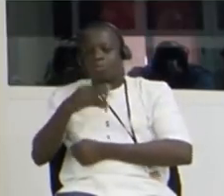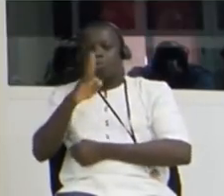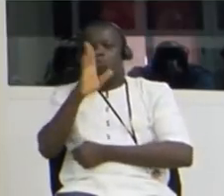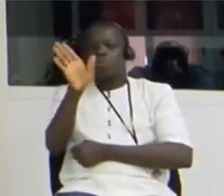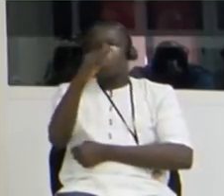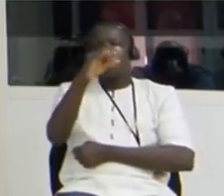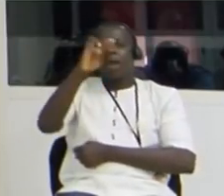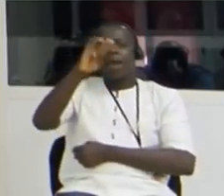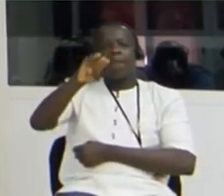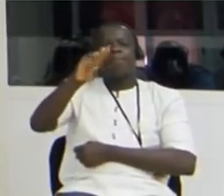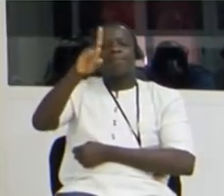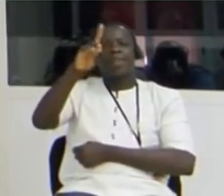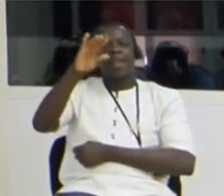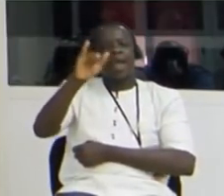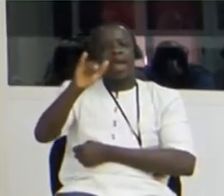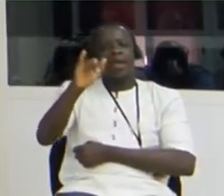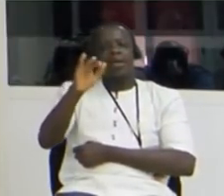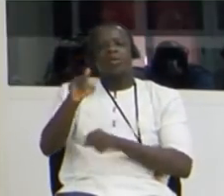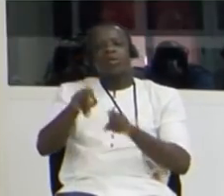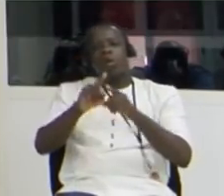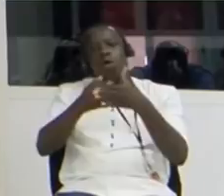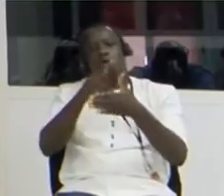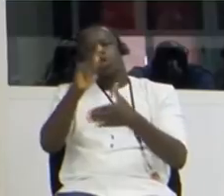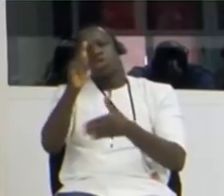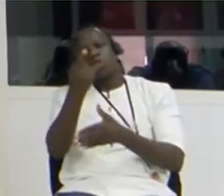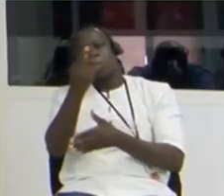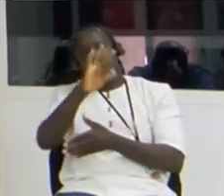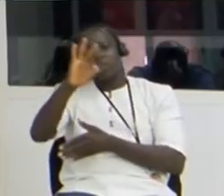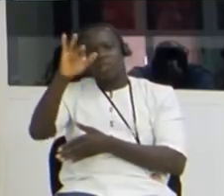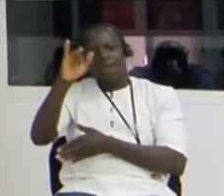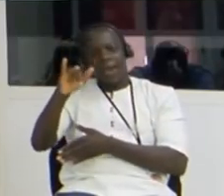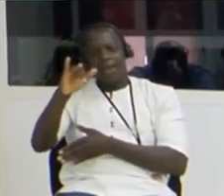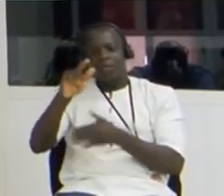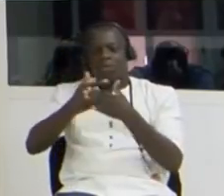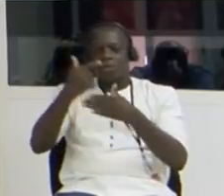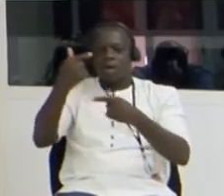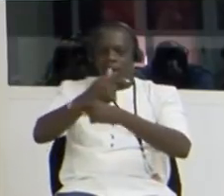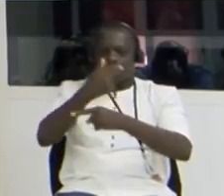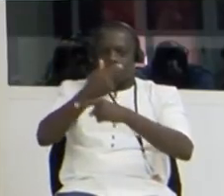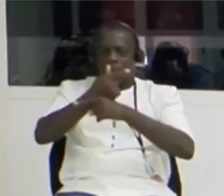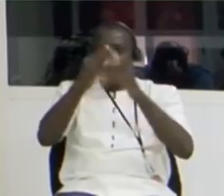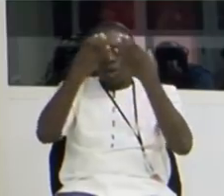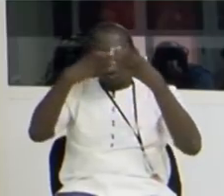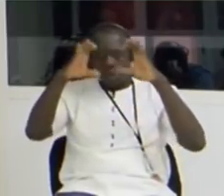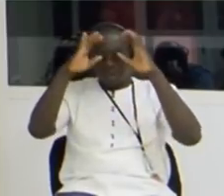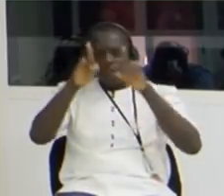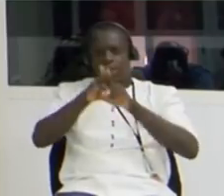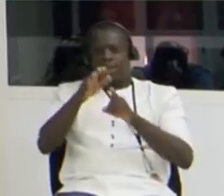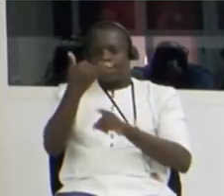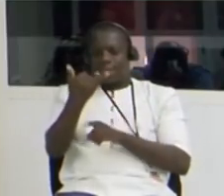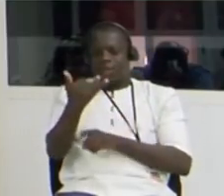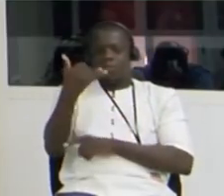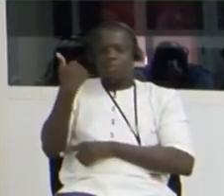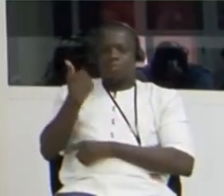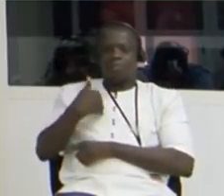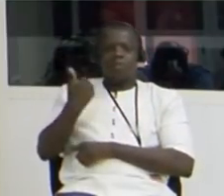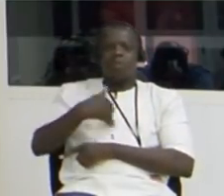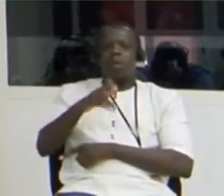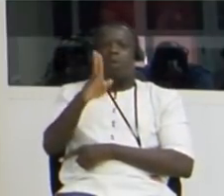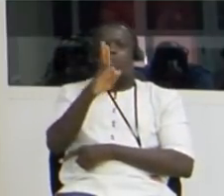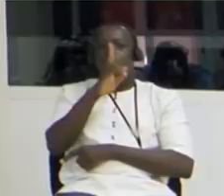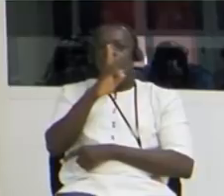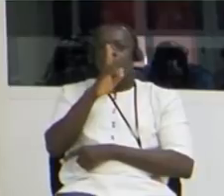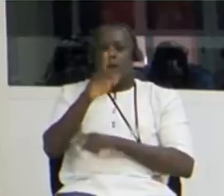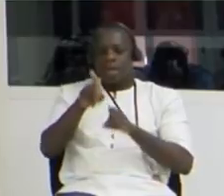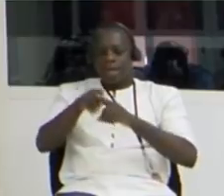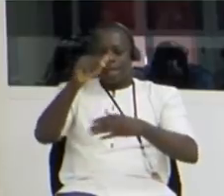professional courses, and the GTTI, and also the Gambia College. But for those that are